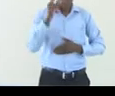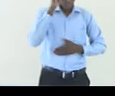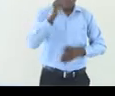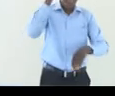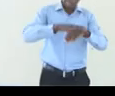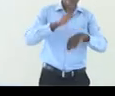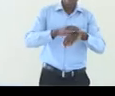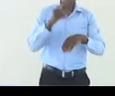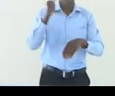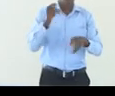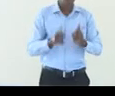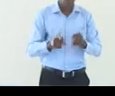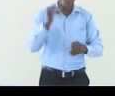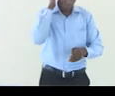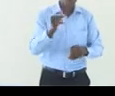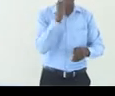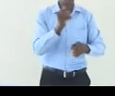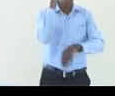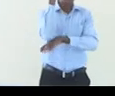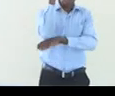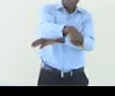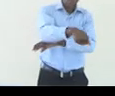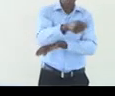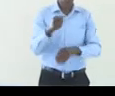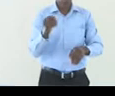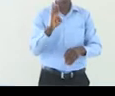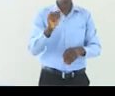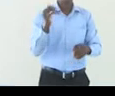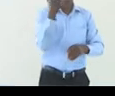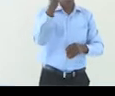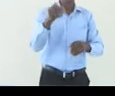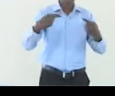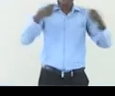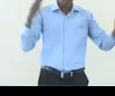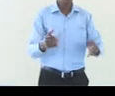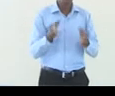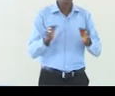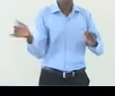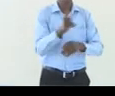warned that the people will soon be defeated and humiliated by their enemies if they do not.